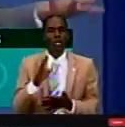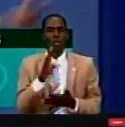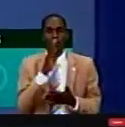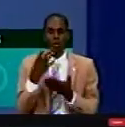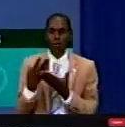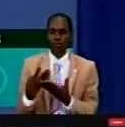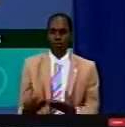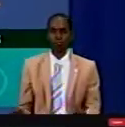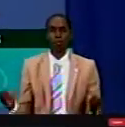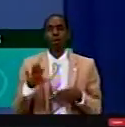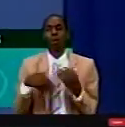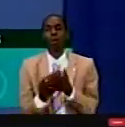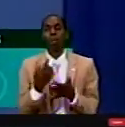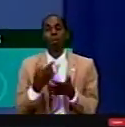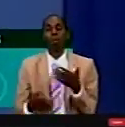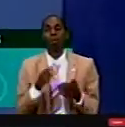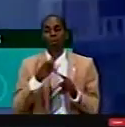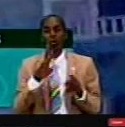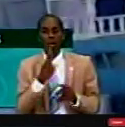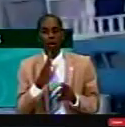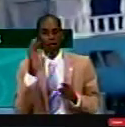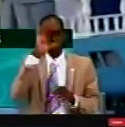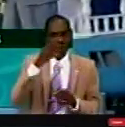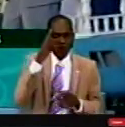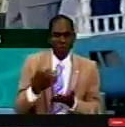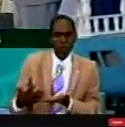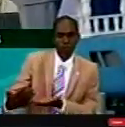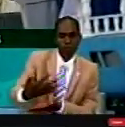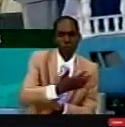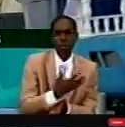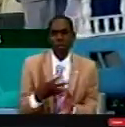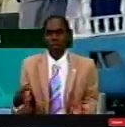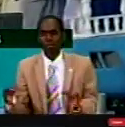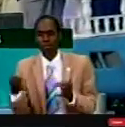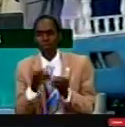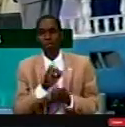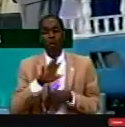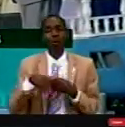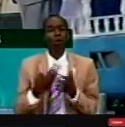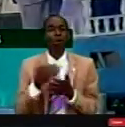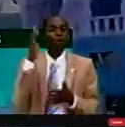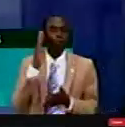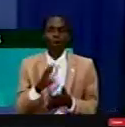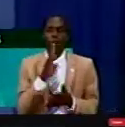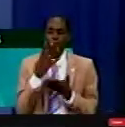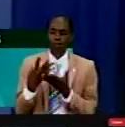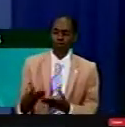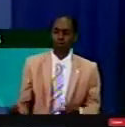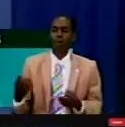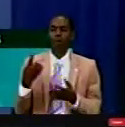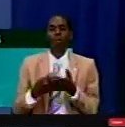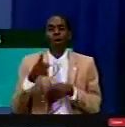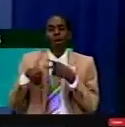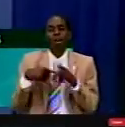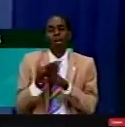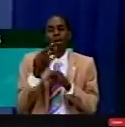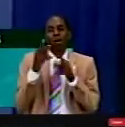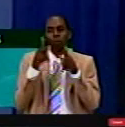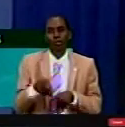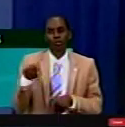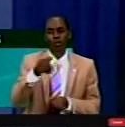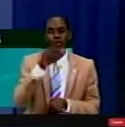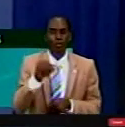massing Gathering or building up all you see Asia you solve what manner of persons or cheat to be in all